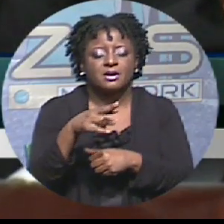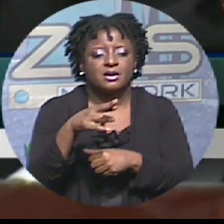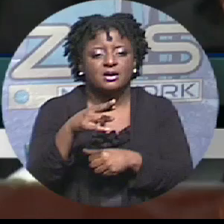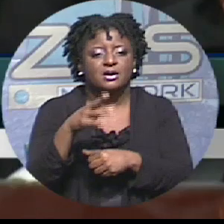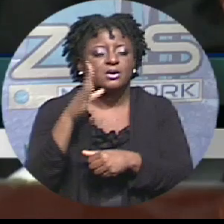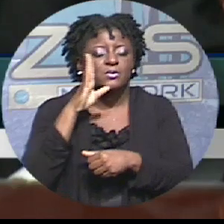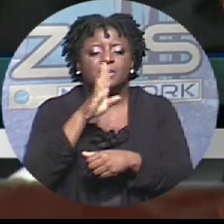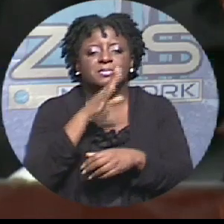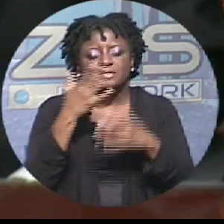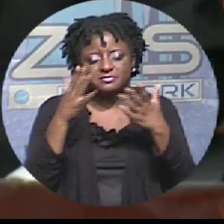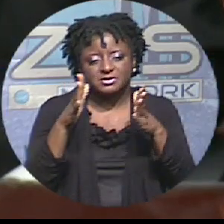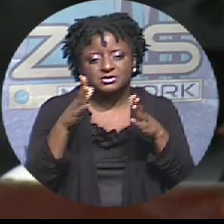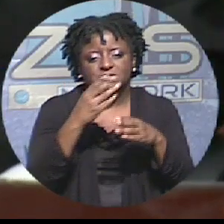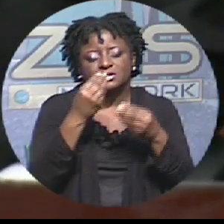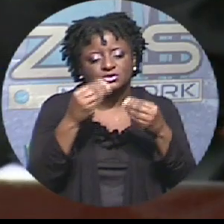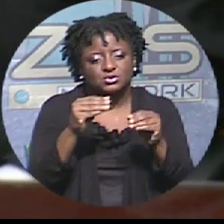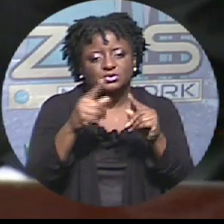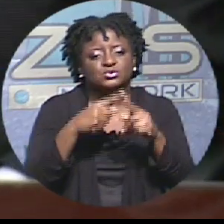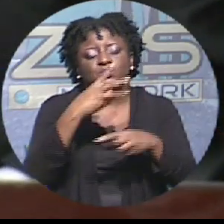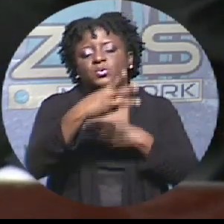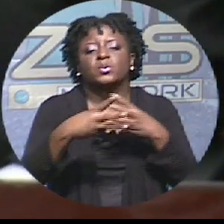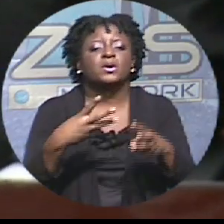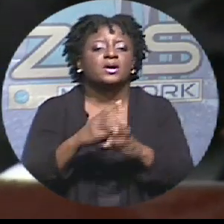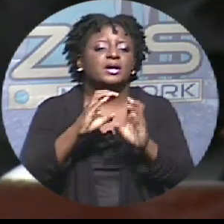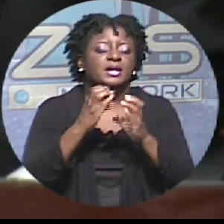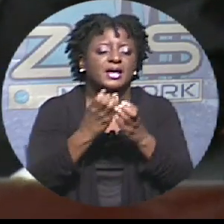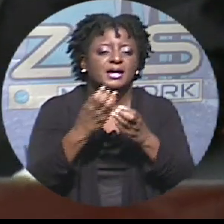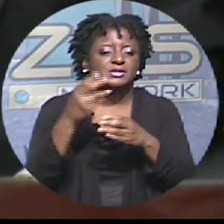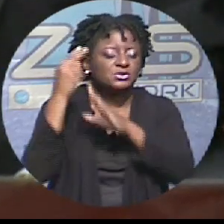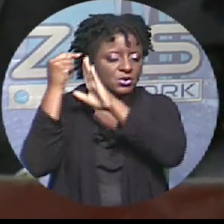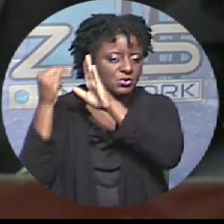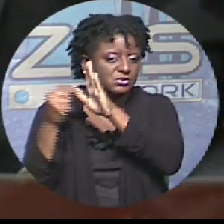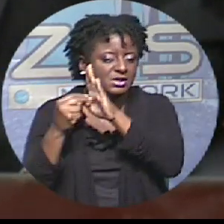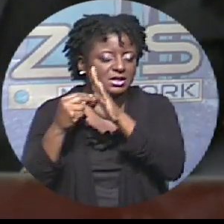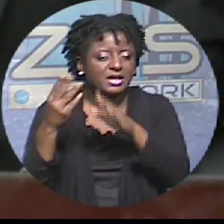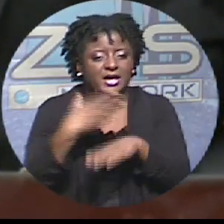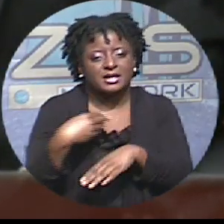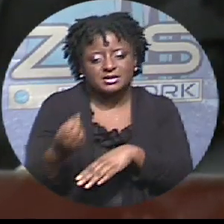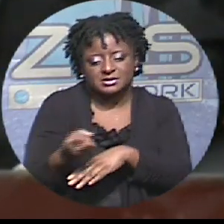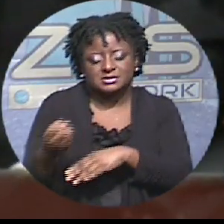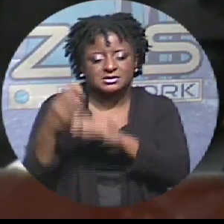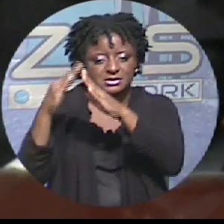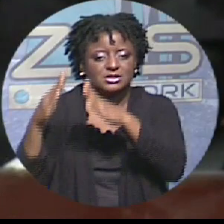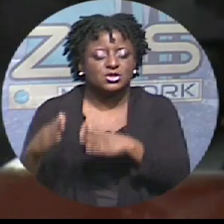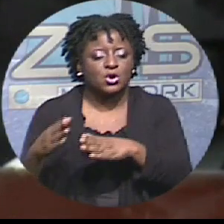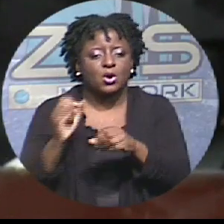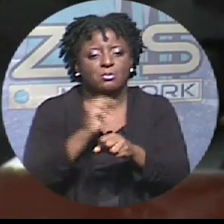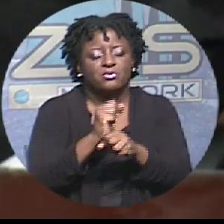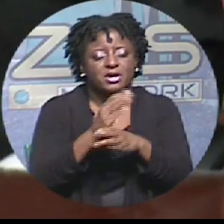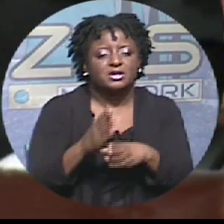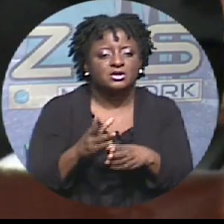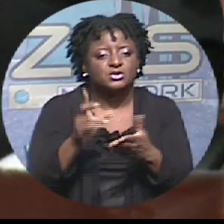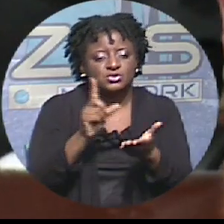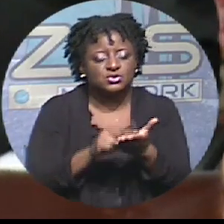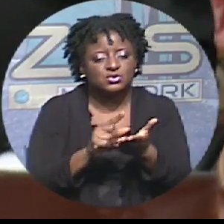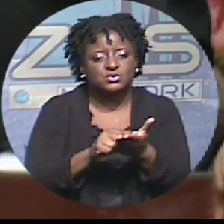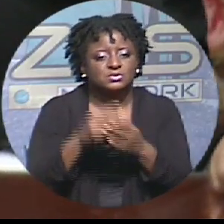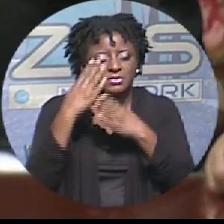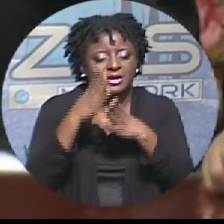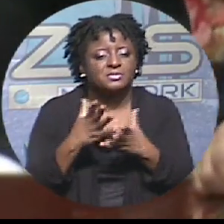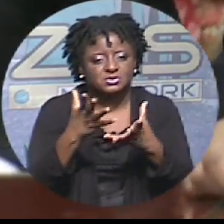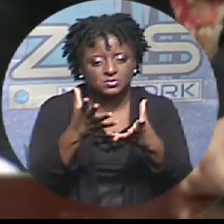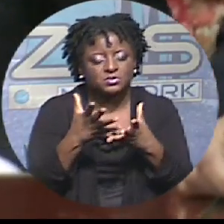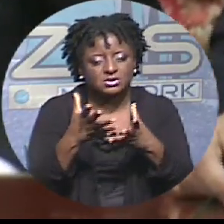sold to a world-class hotel and casino operator. It's the news Bahamians have been anxious to hear, now a